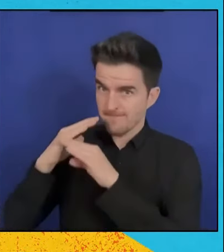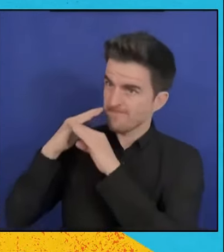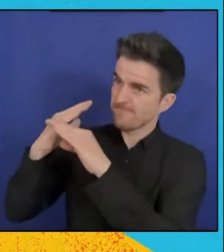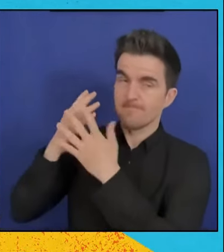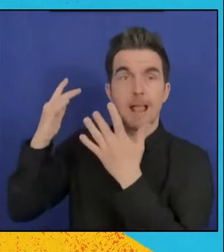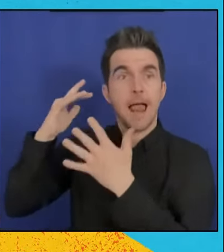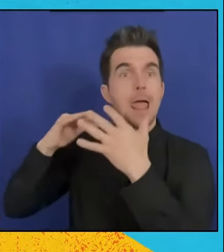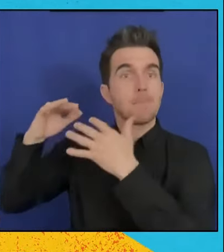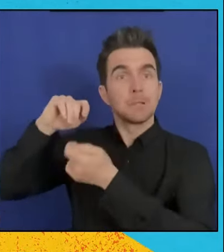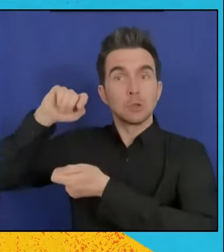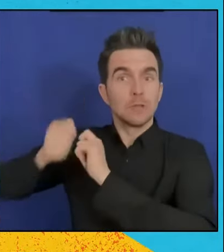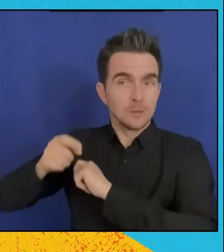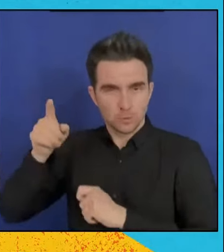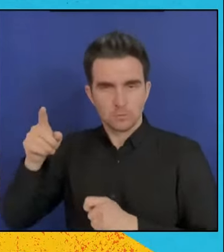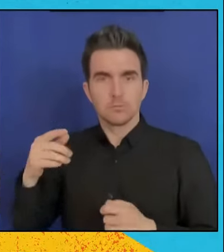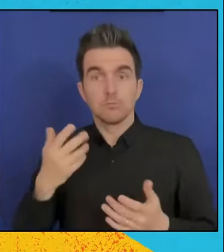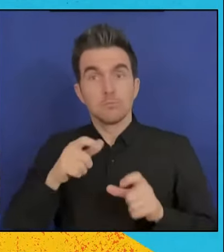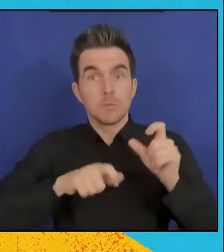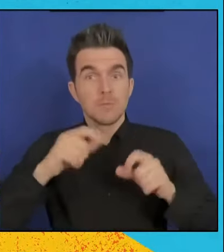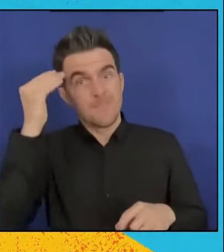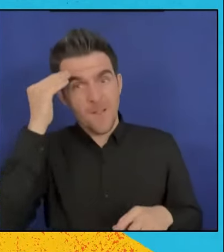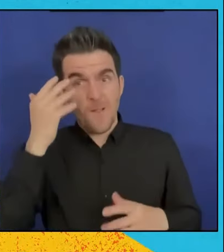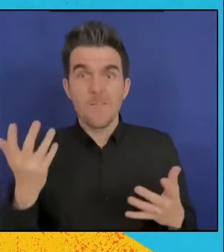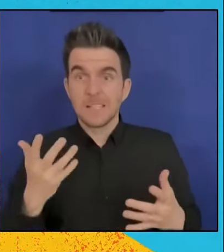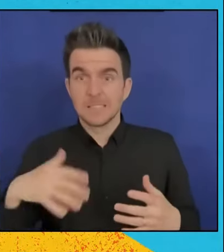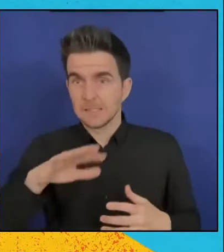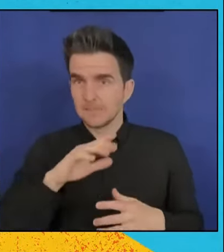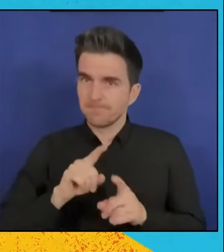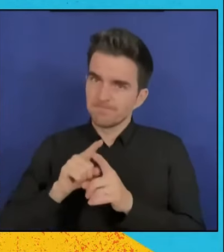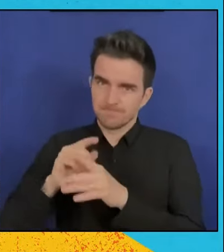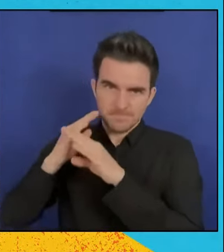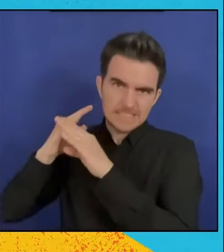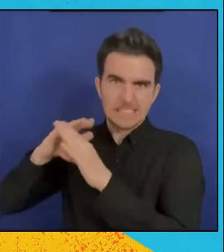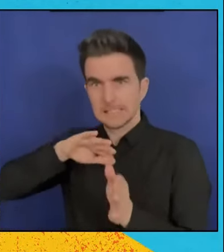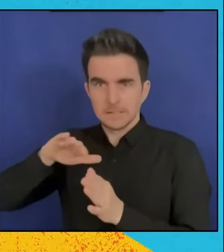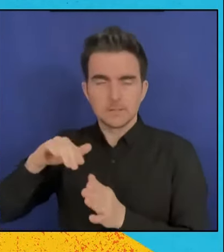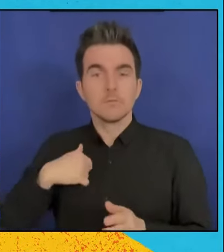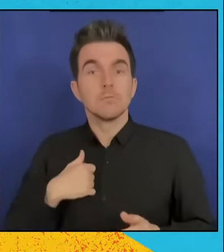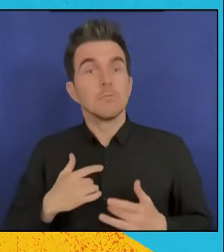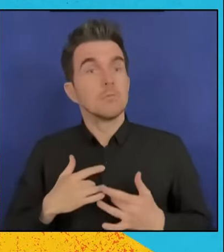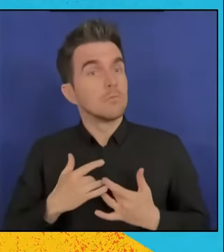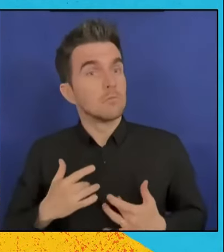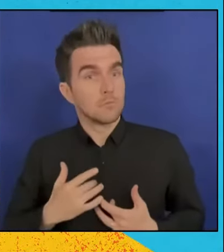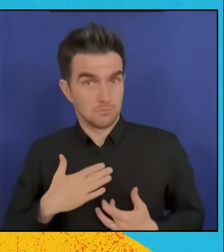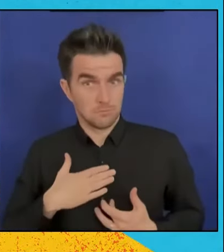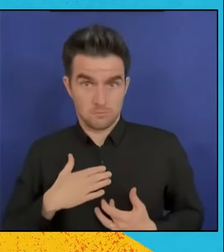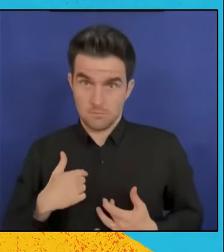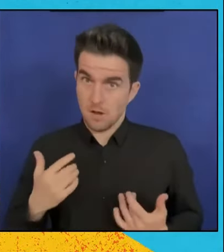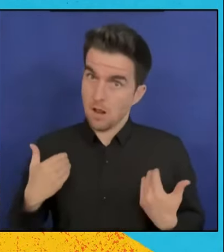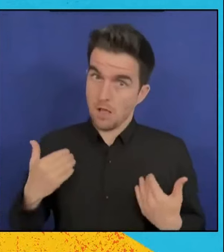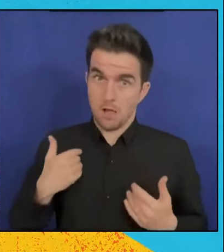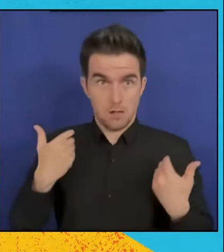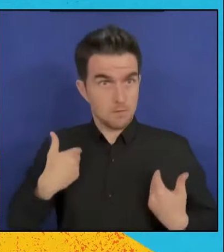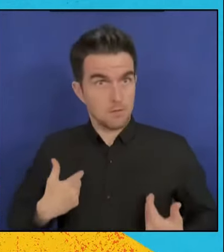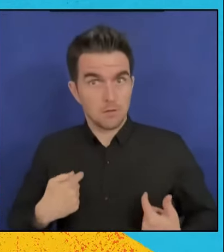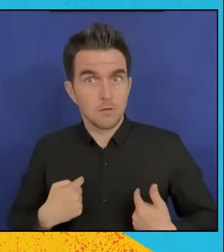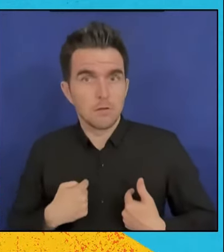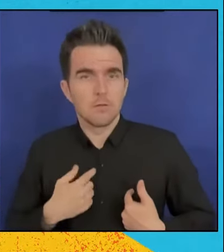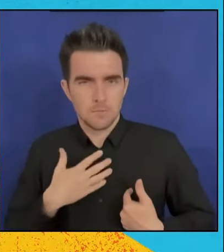So member states, young leaders, let us go back in time and use local solutions for this problem at this